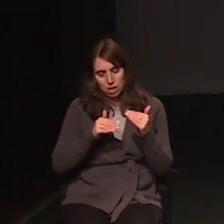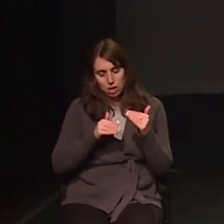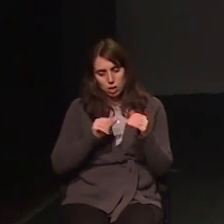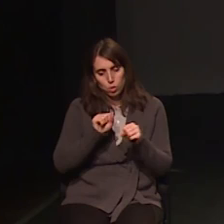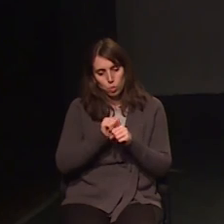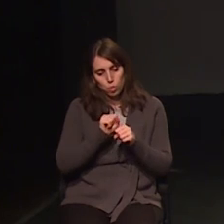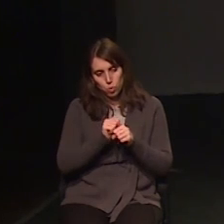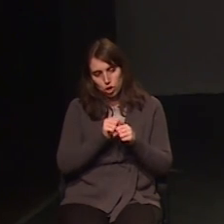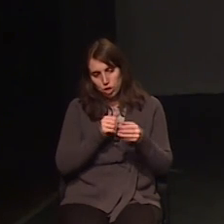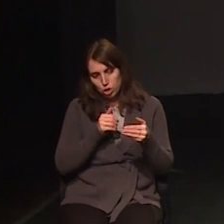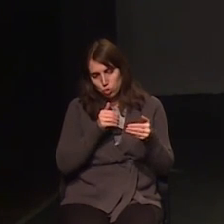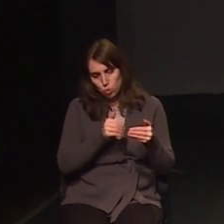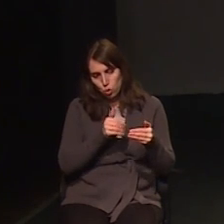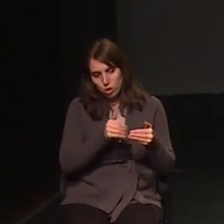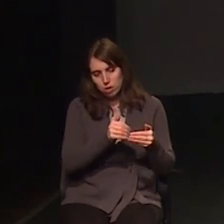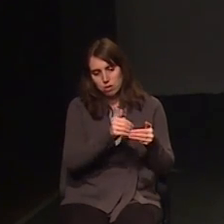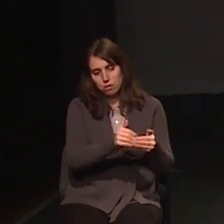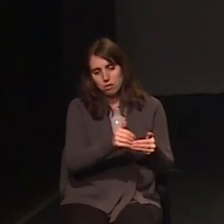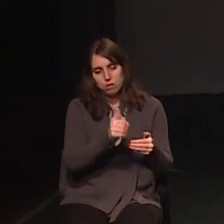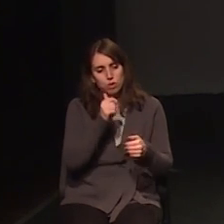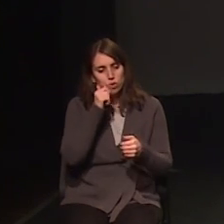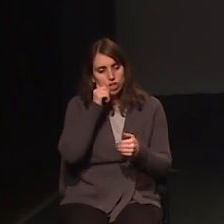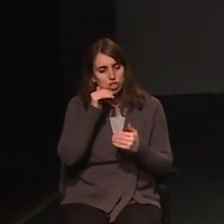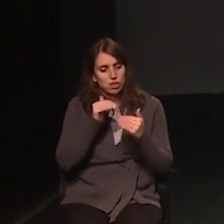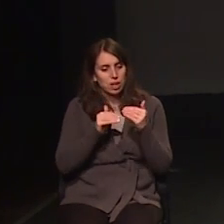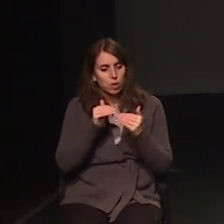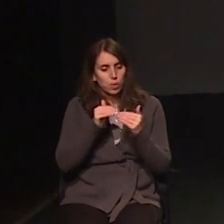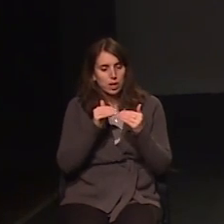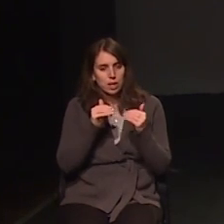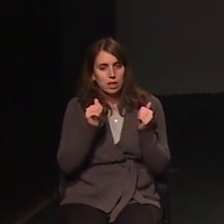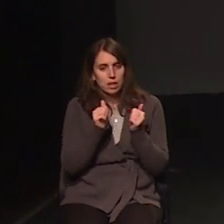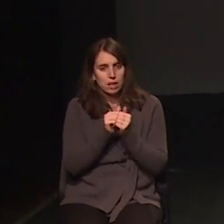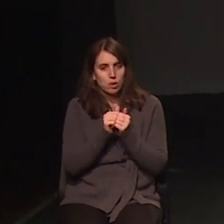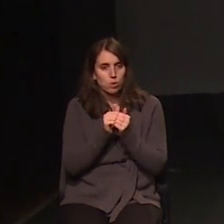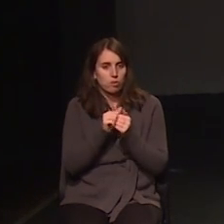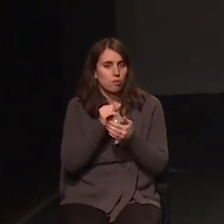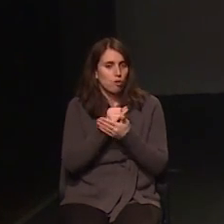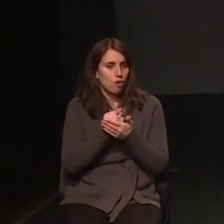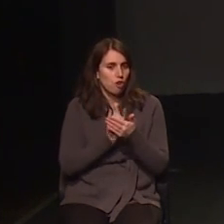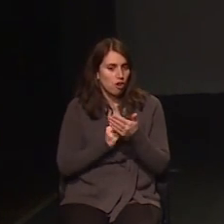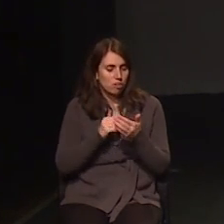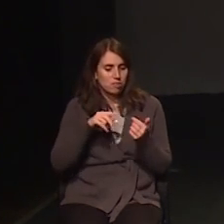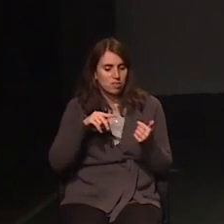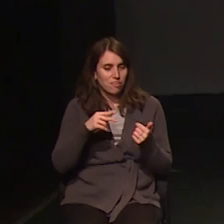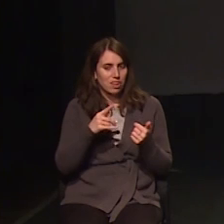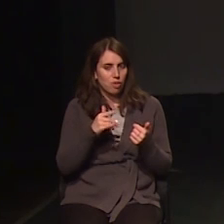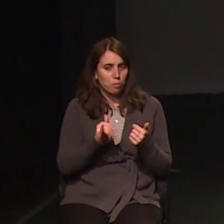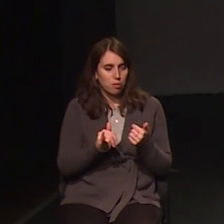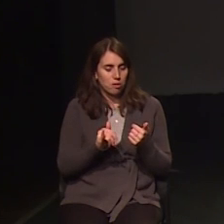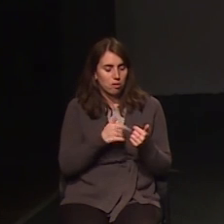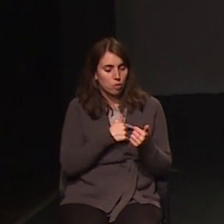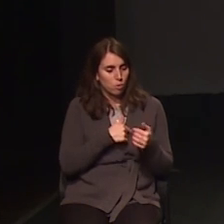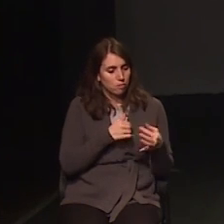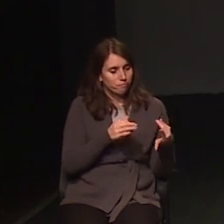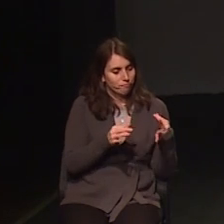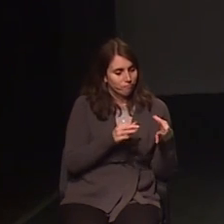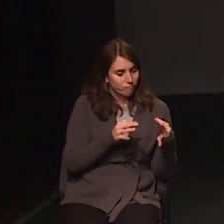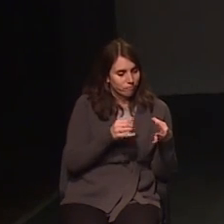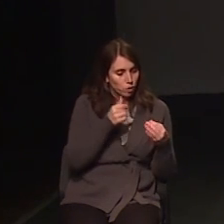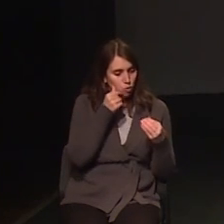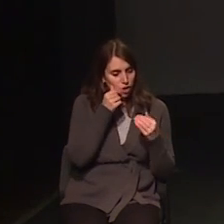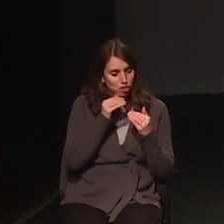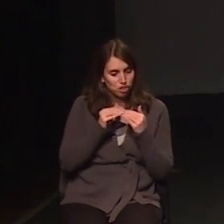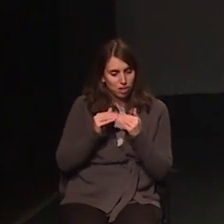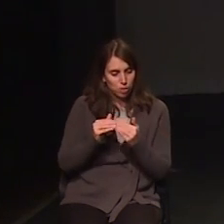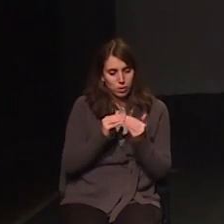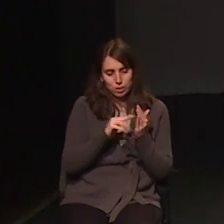toward racial equity in arts philanthropy. And we've defined racial equity in arts philanthropy